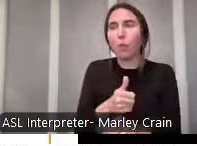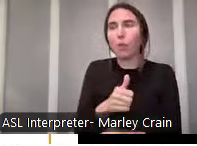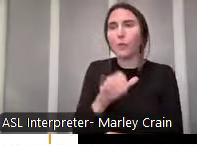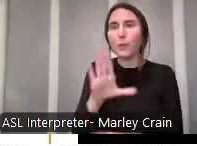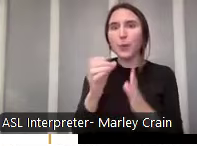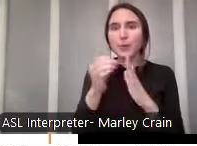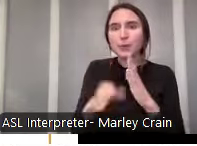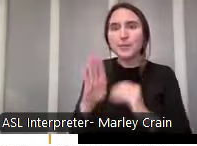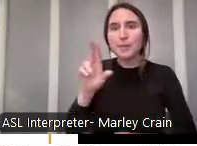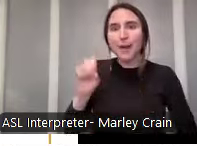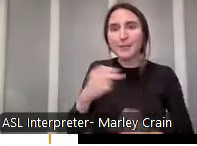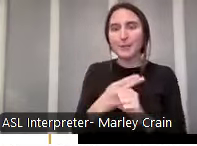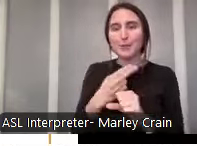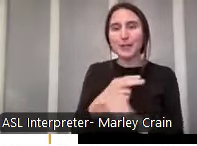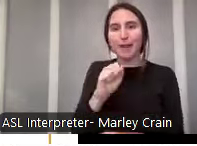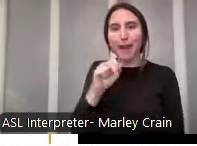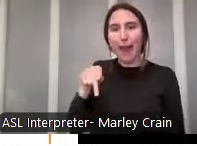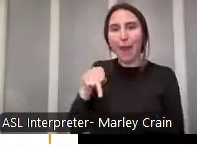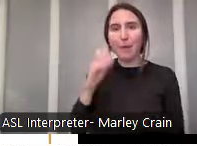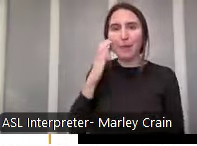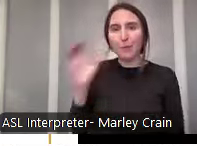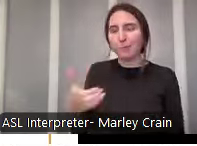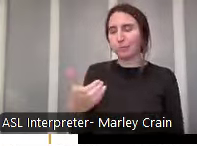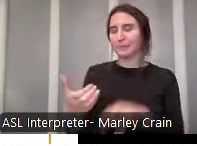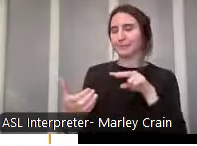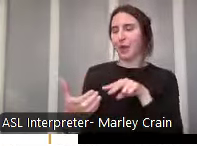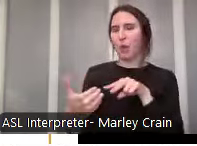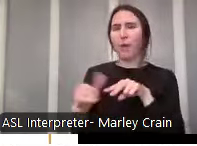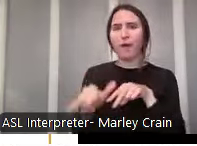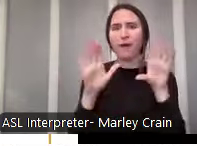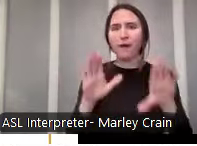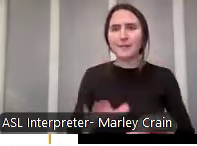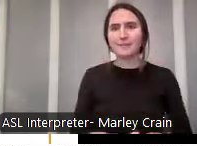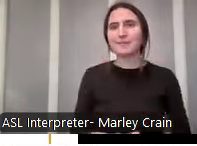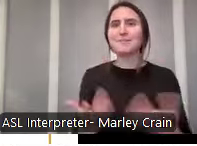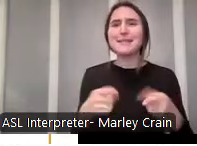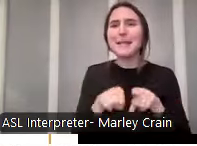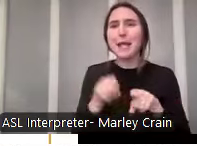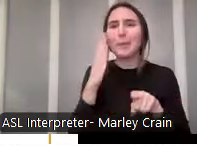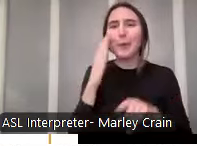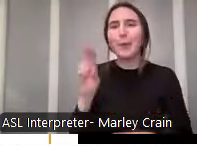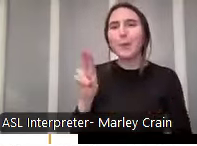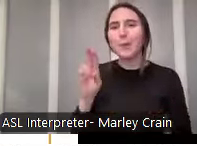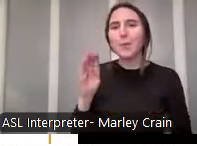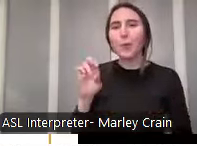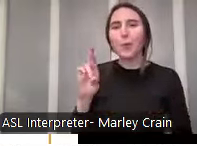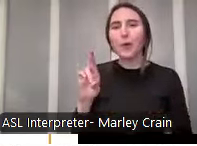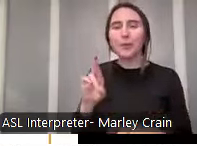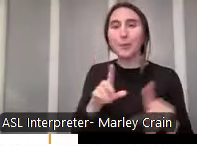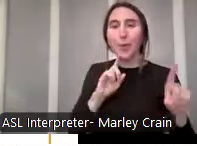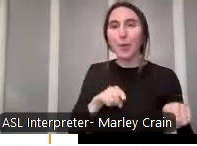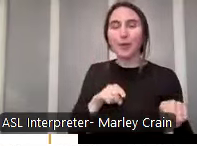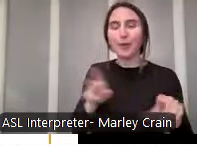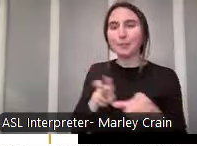an app is fabulous, in the same way that you can tell if you order an Uber or delivery, you